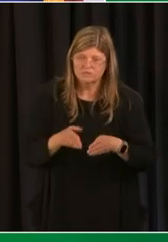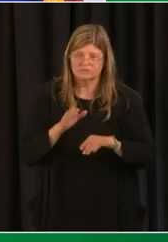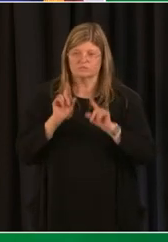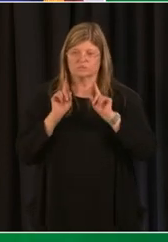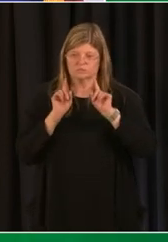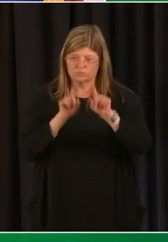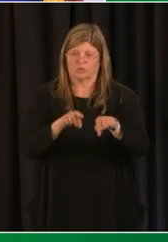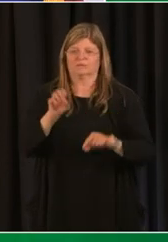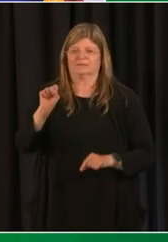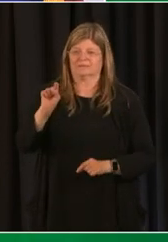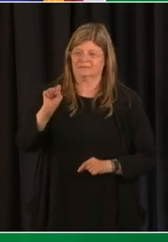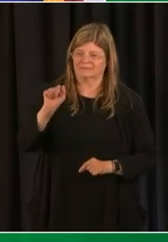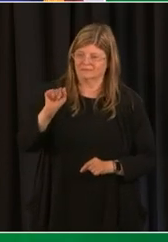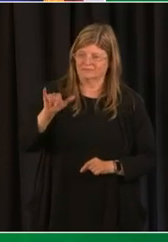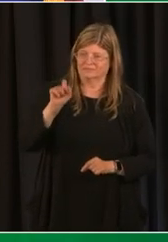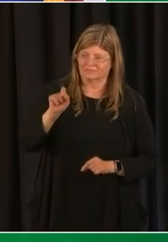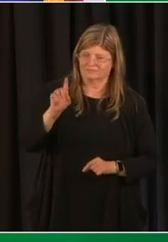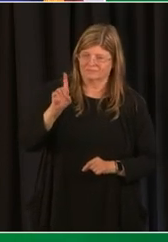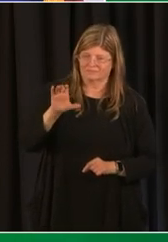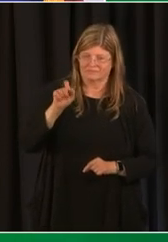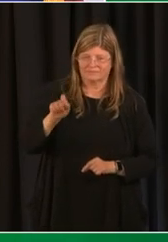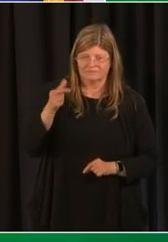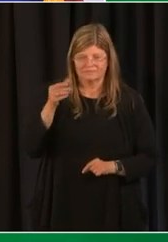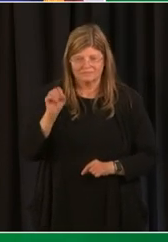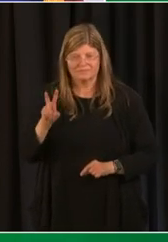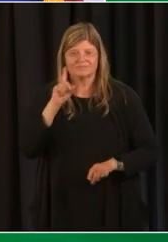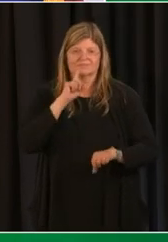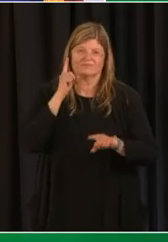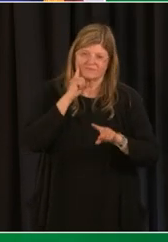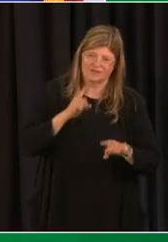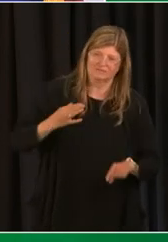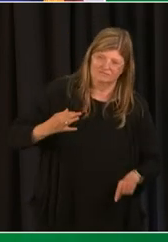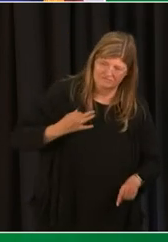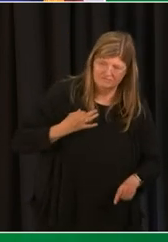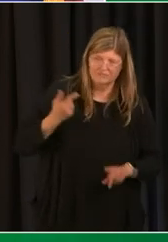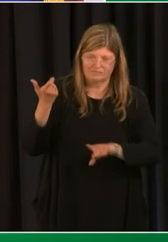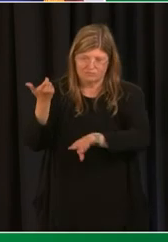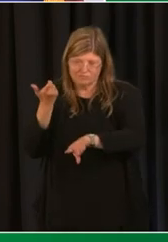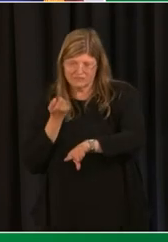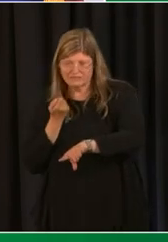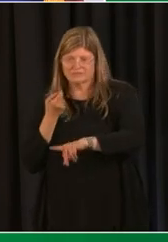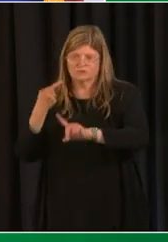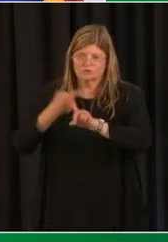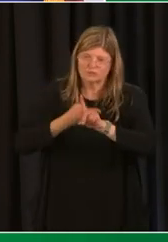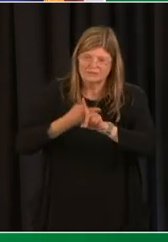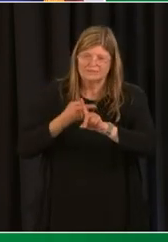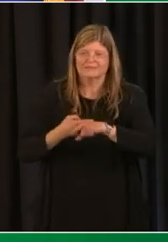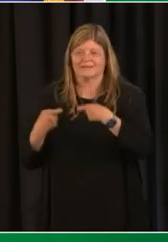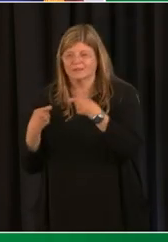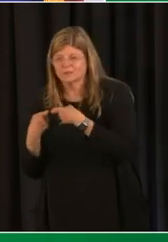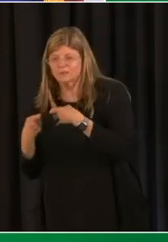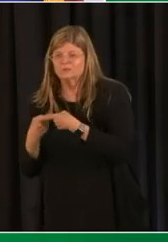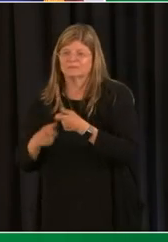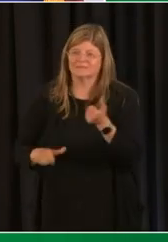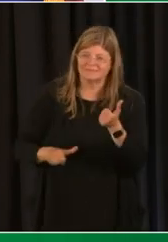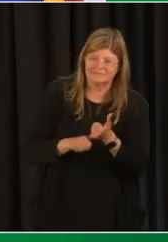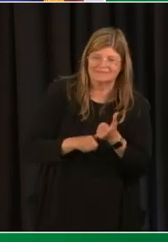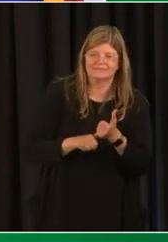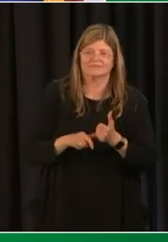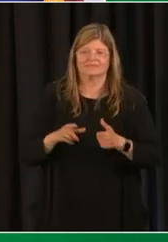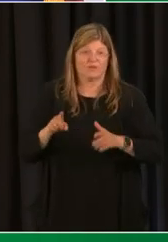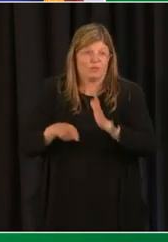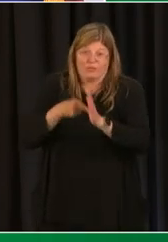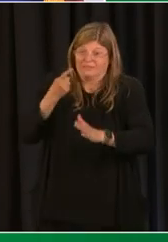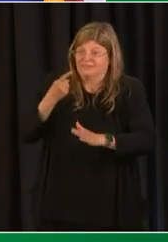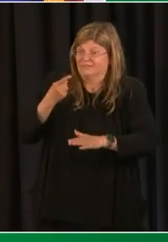go to stay.dc.gov and really apply for that rent and utility assistance that's available to you, this